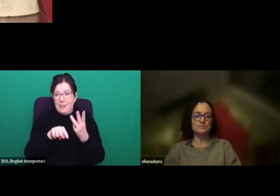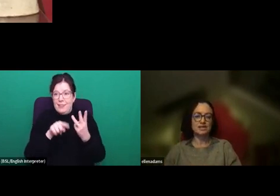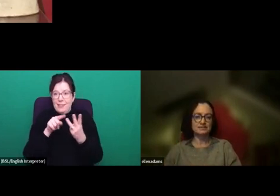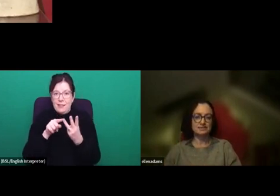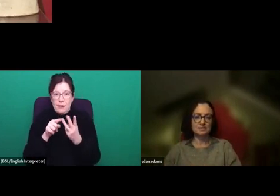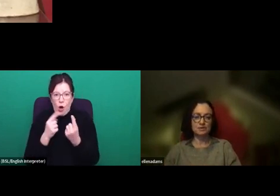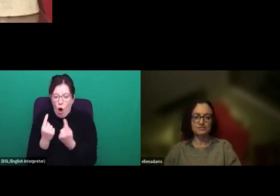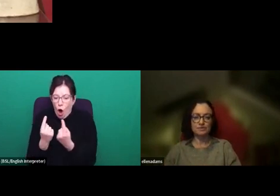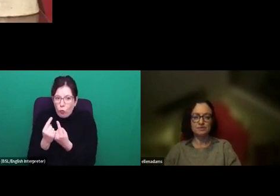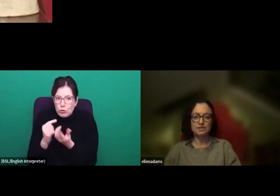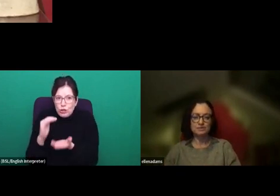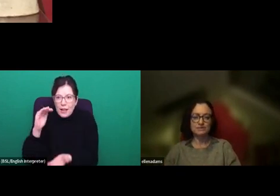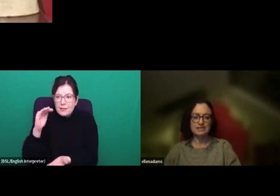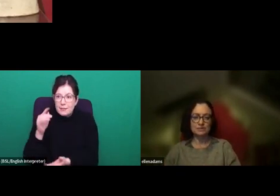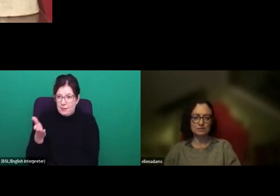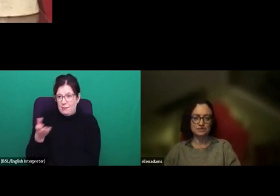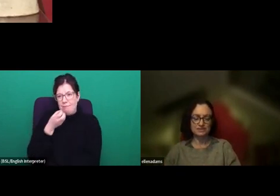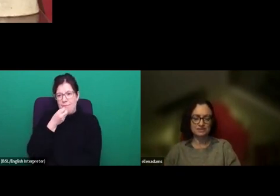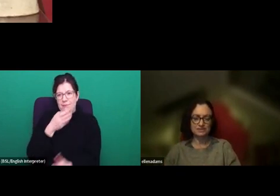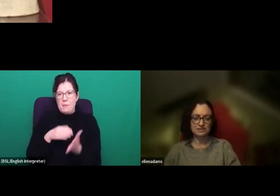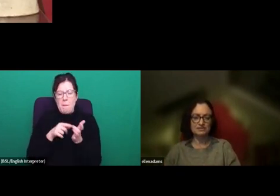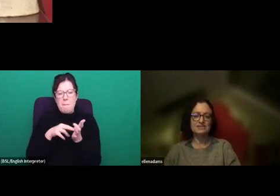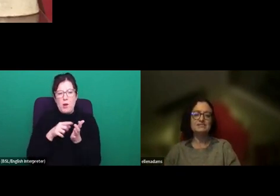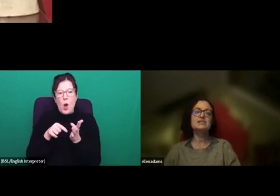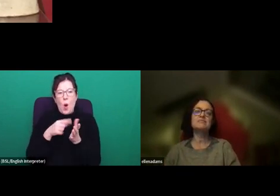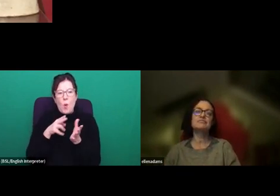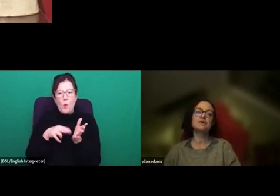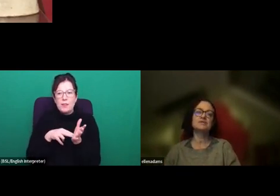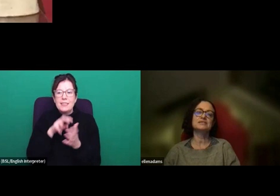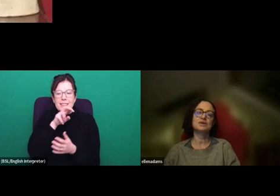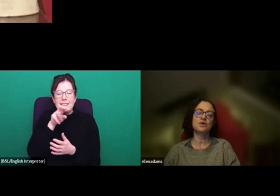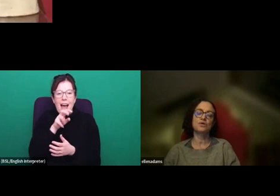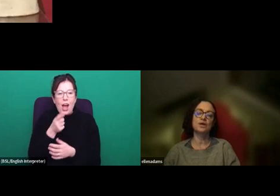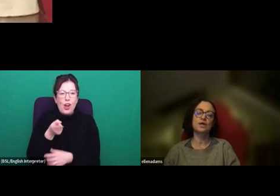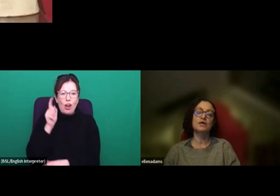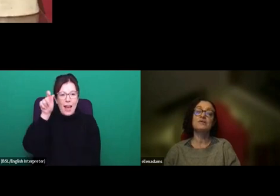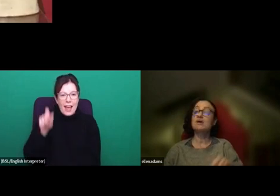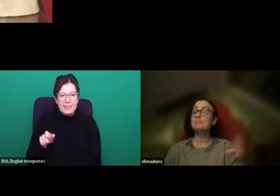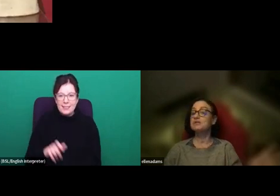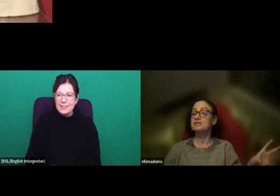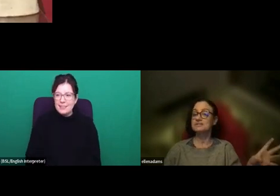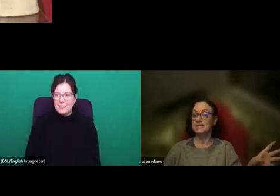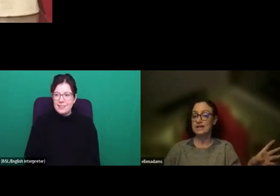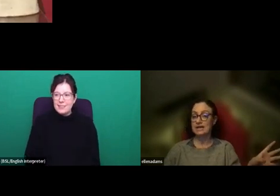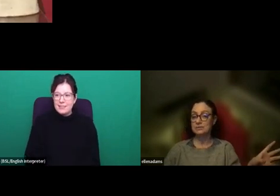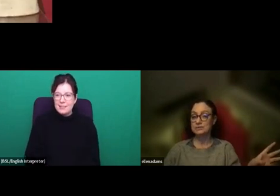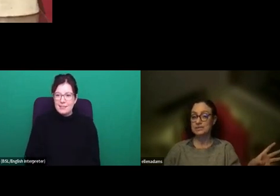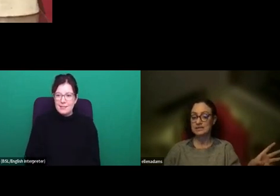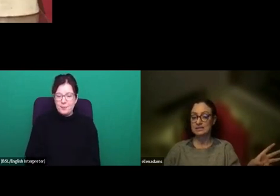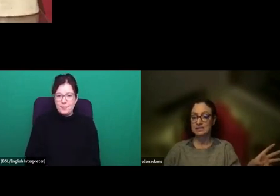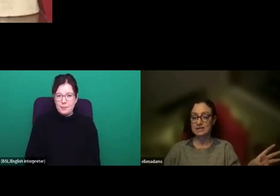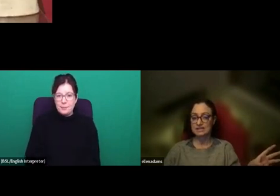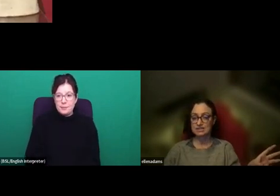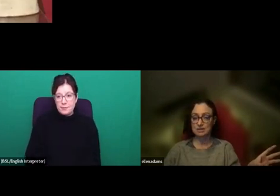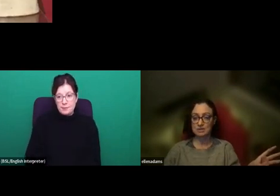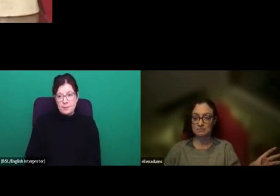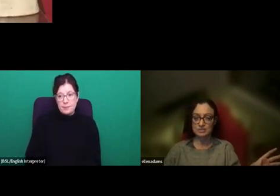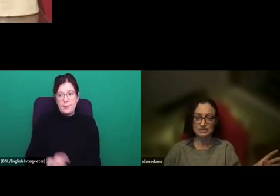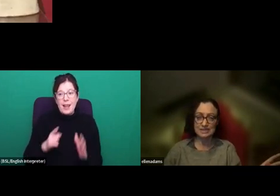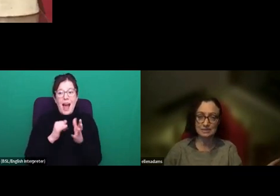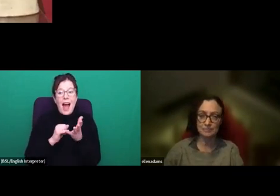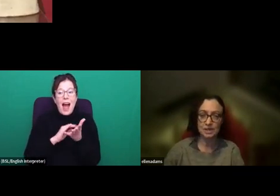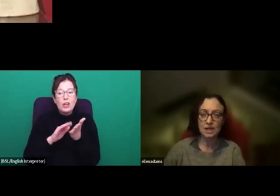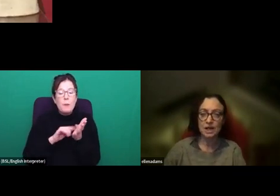single objects, the wonderful Minoan snake goddesses. And this is going to be focusing on the replicas that are housed in the